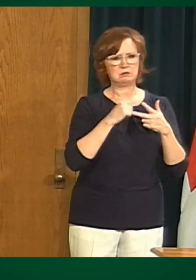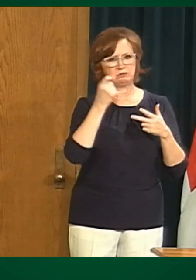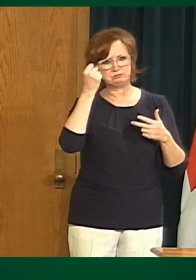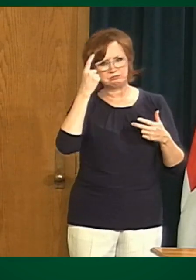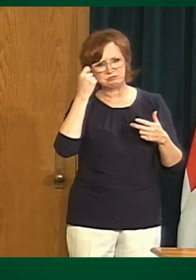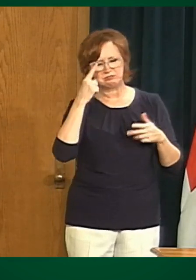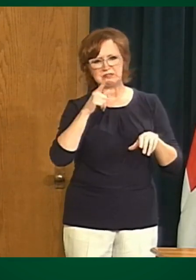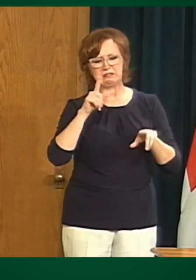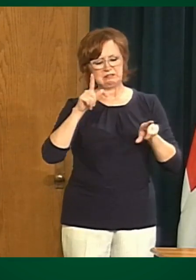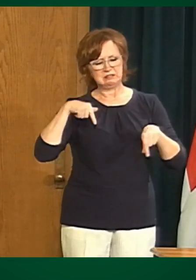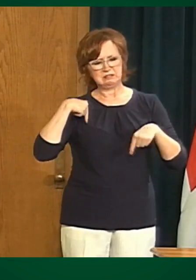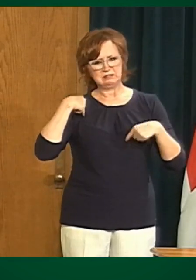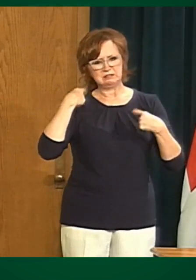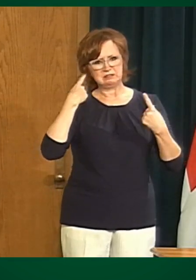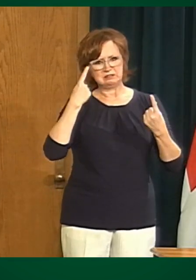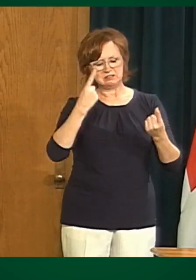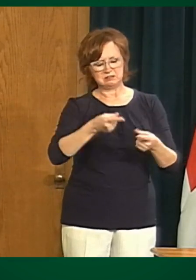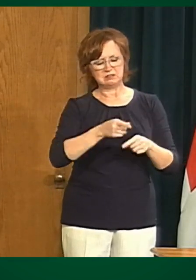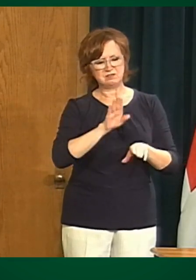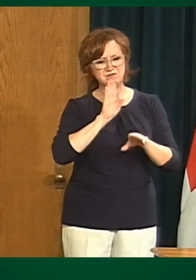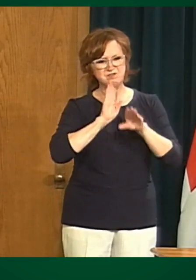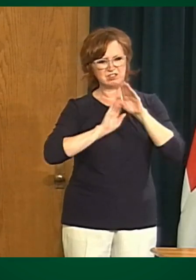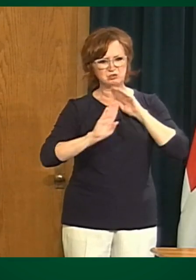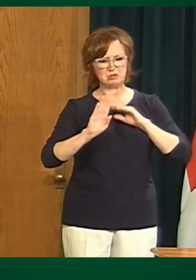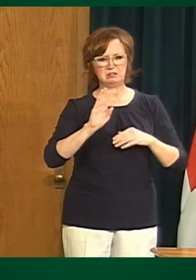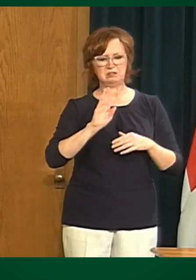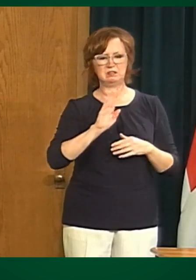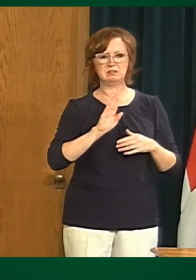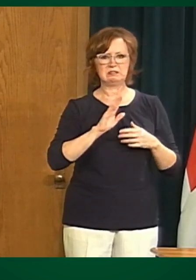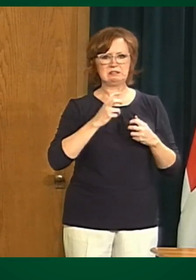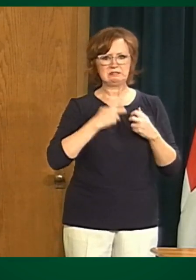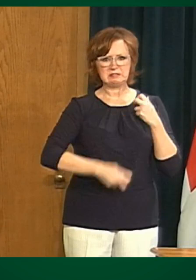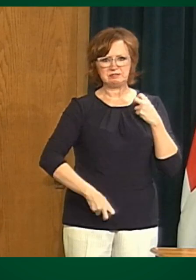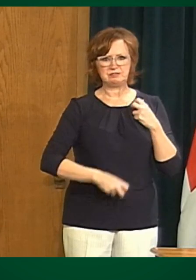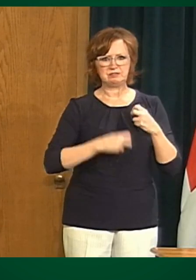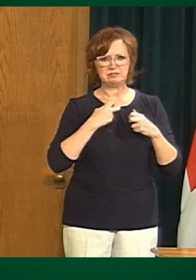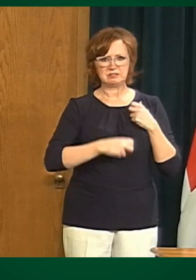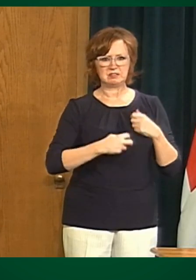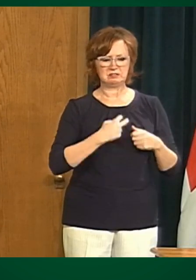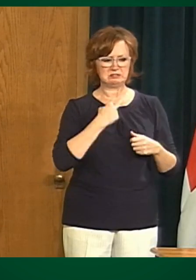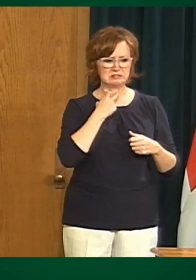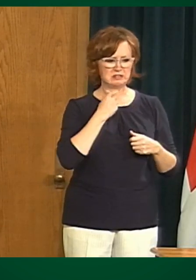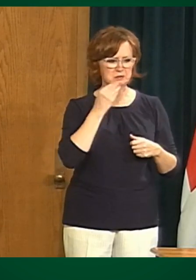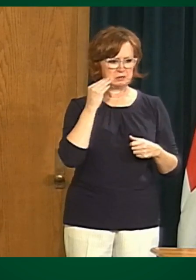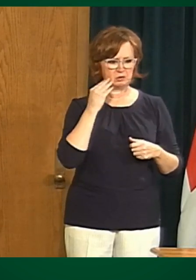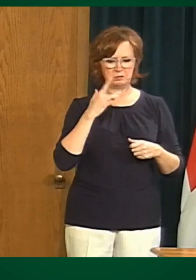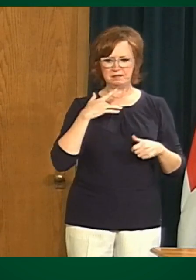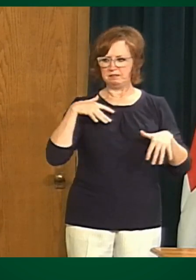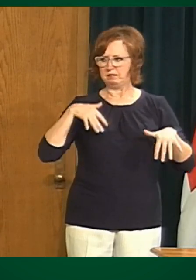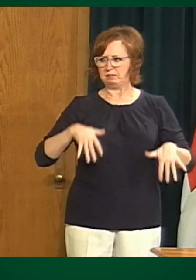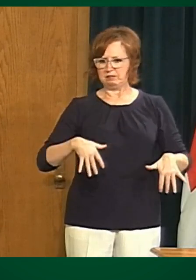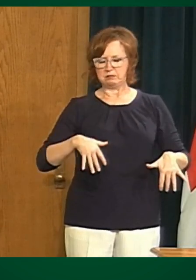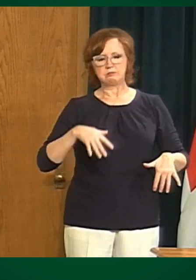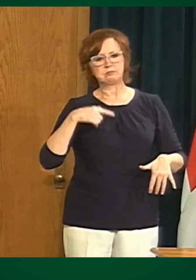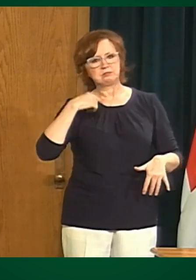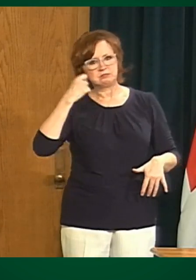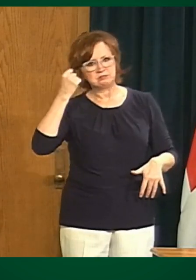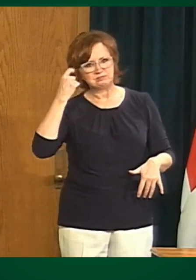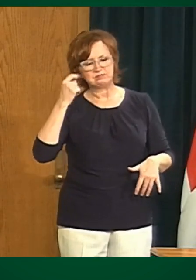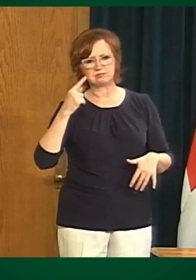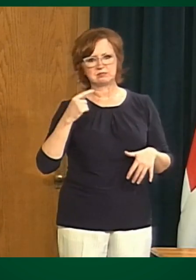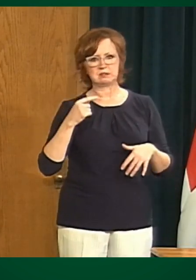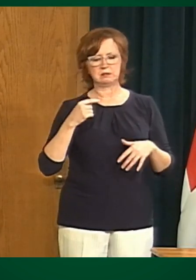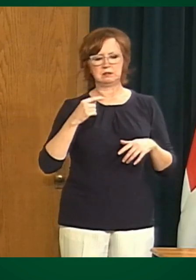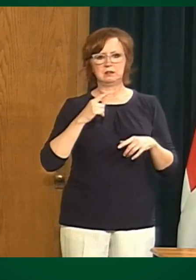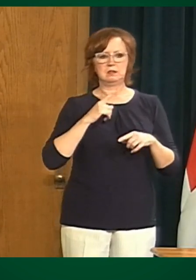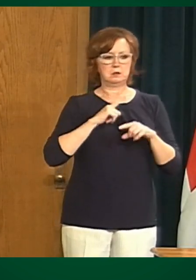necessary. And we want people to get outside and enjoy what all that the Saskatchewan spring and summer have to offer. But